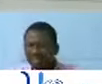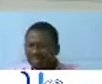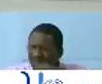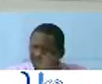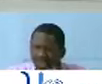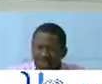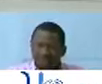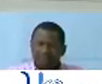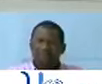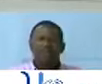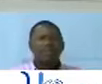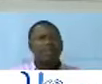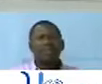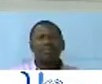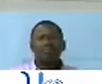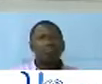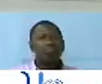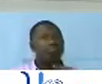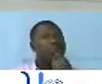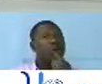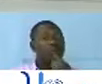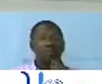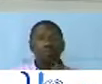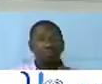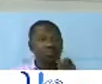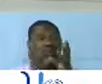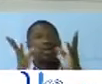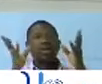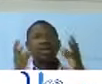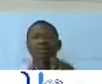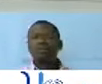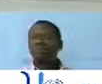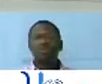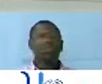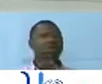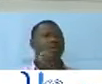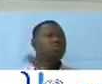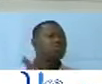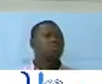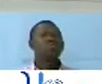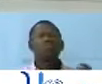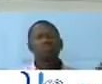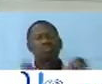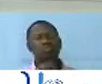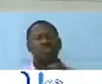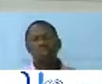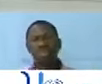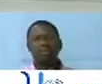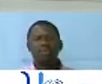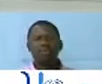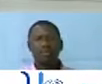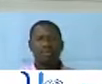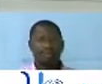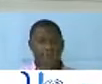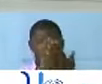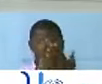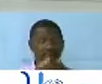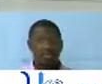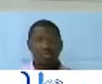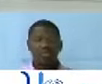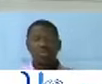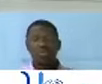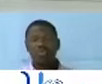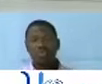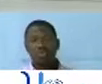court yi ci digg bi ci. And we felt we couldn't do anything about it. Té ñun amu dara lo xamné ni mënon nañ koy def. In front of his daughter and